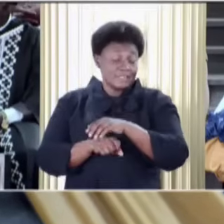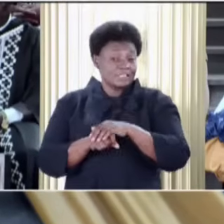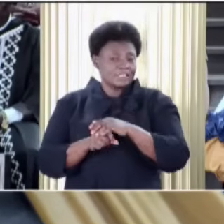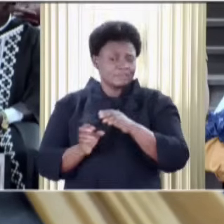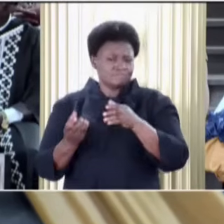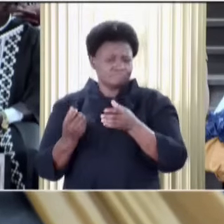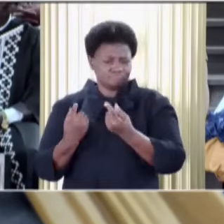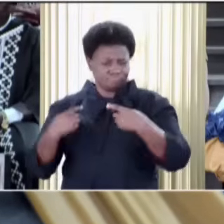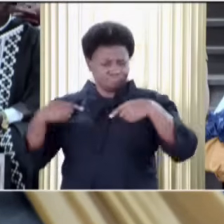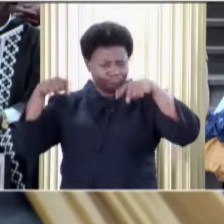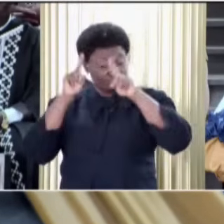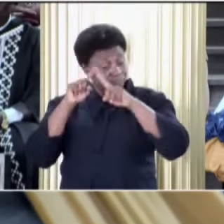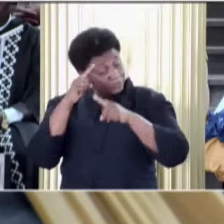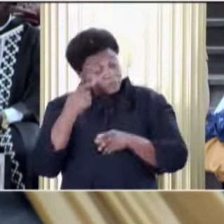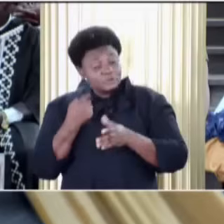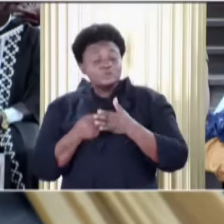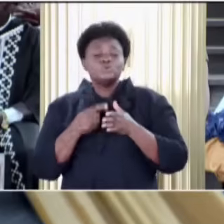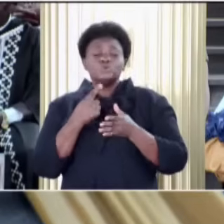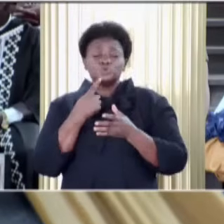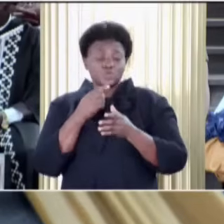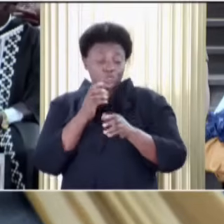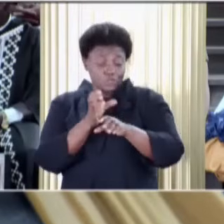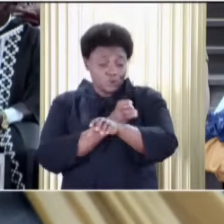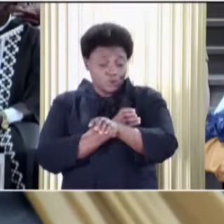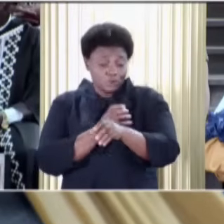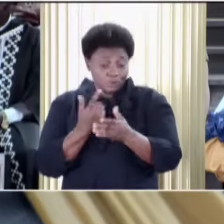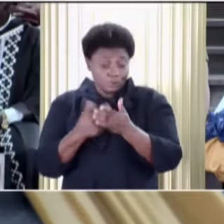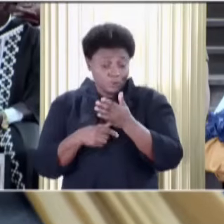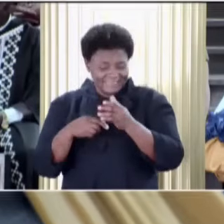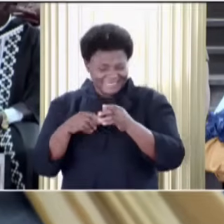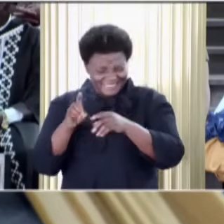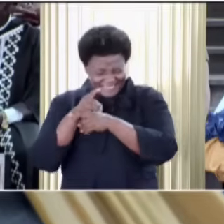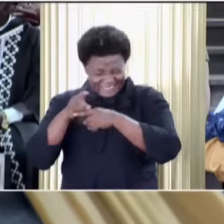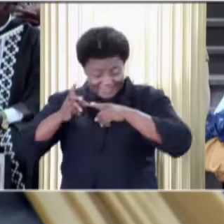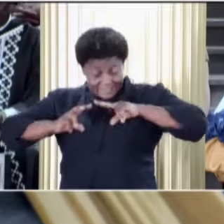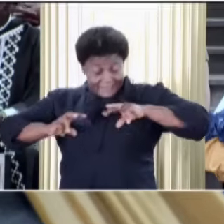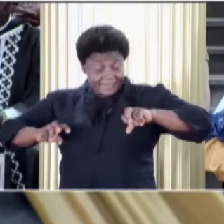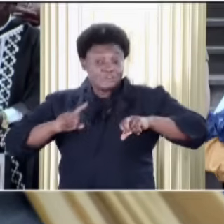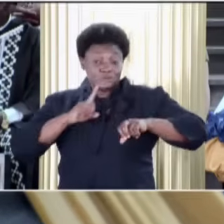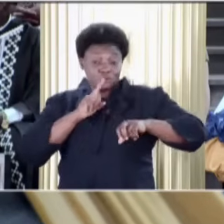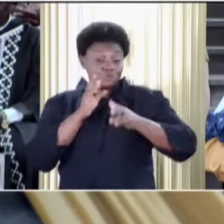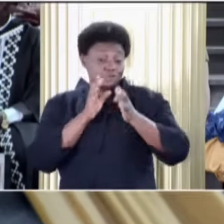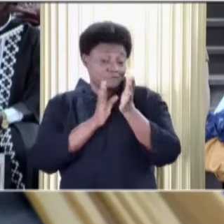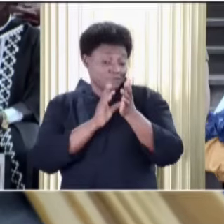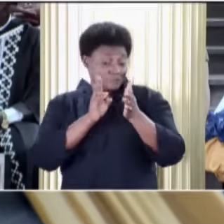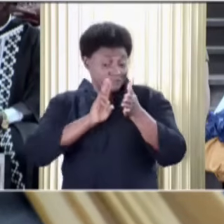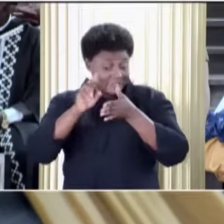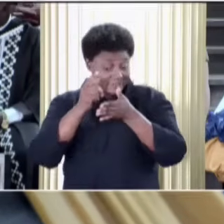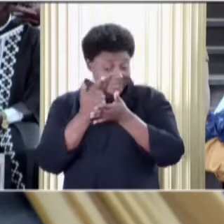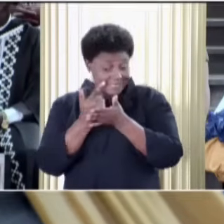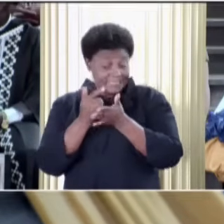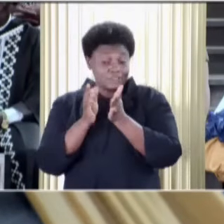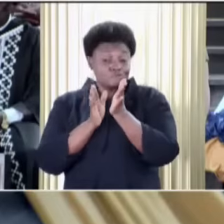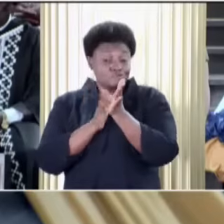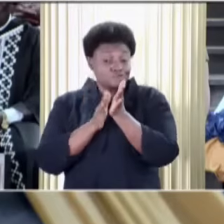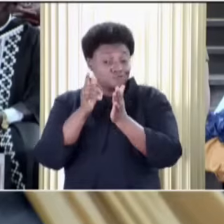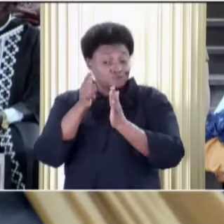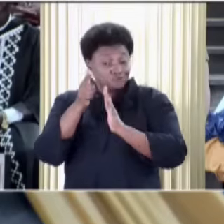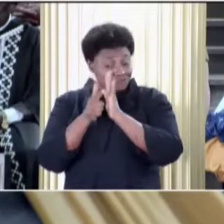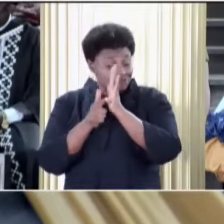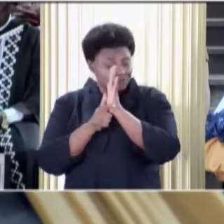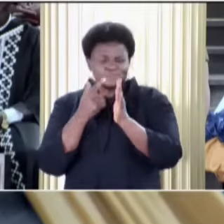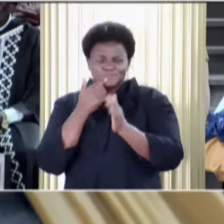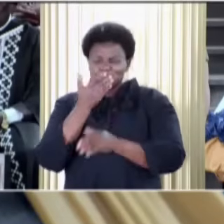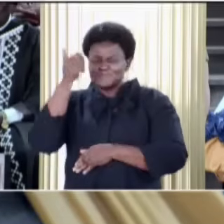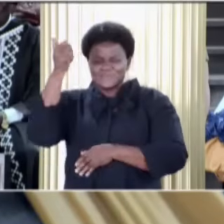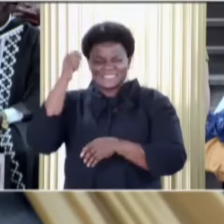strength in cross-disciplinary research. The University of Ghana School of Law has been ranked the best in